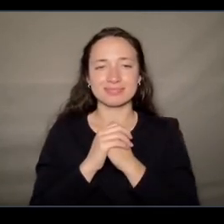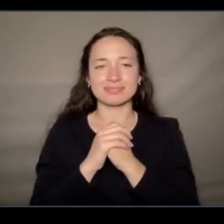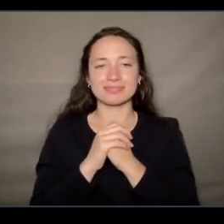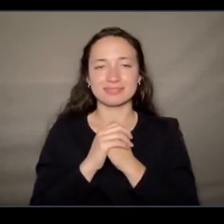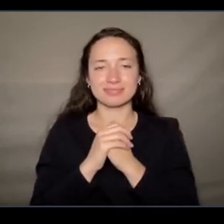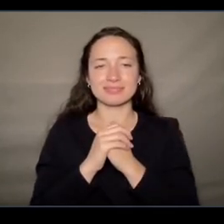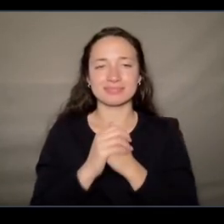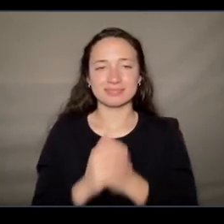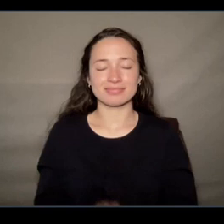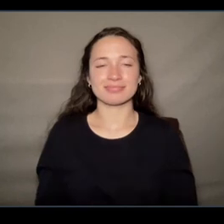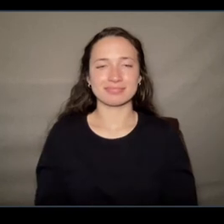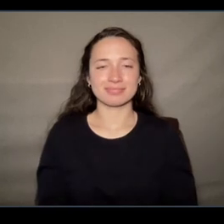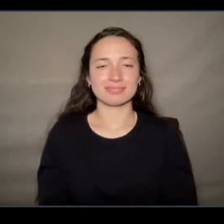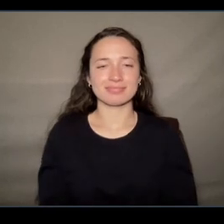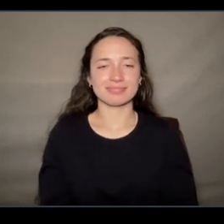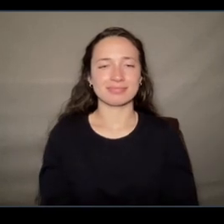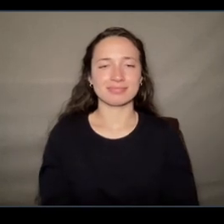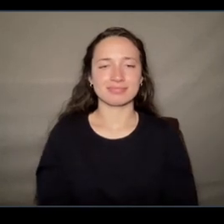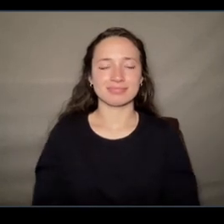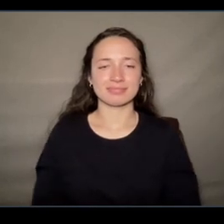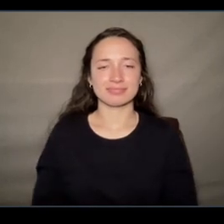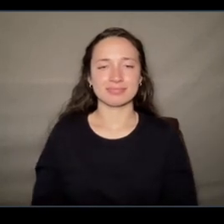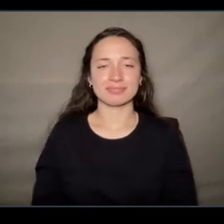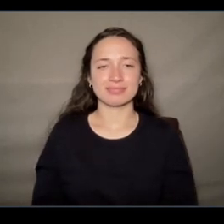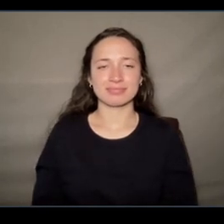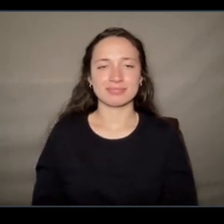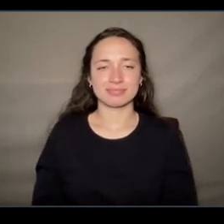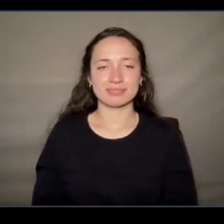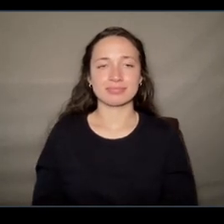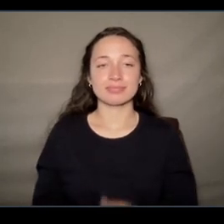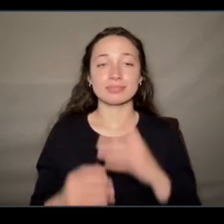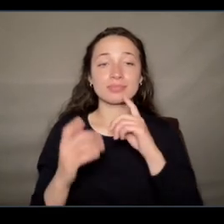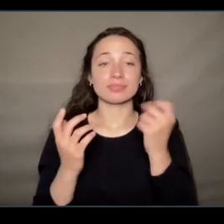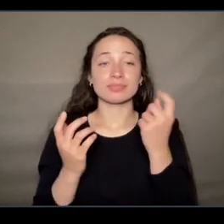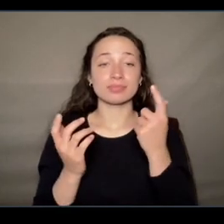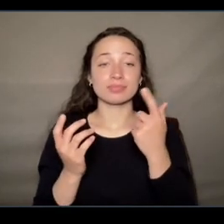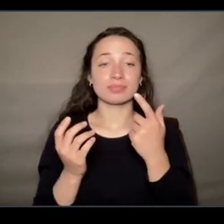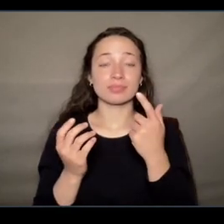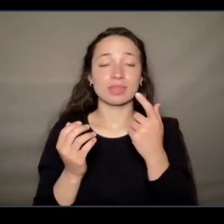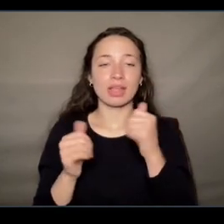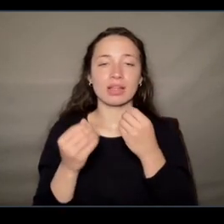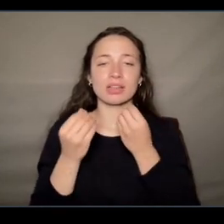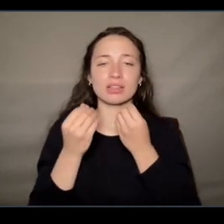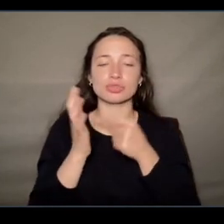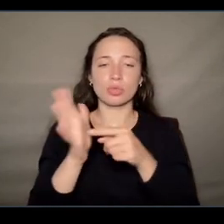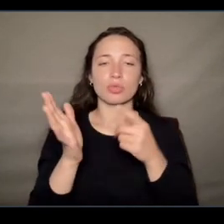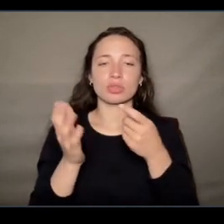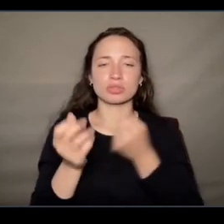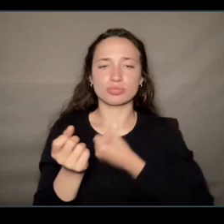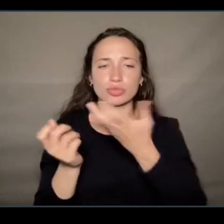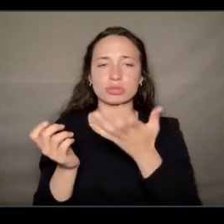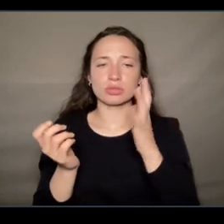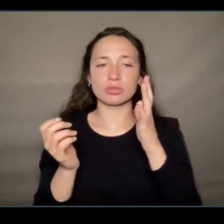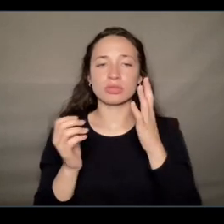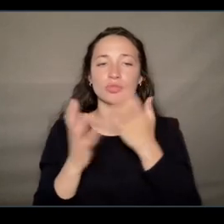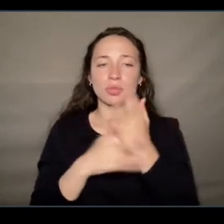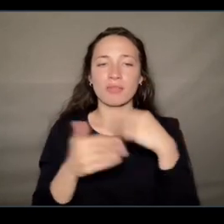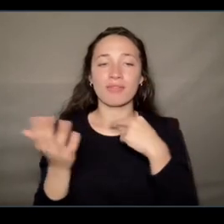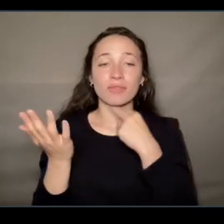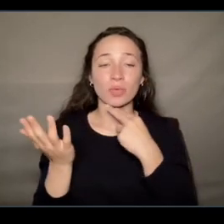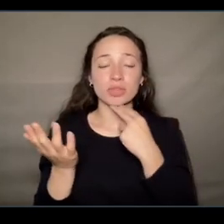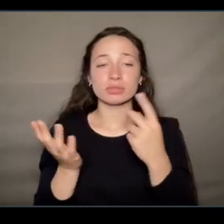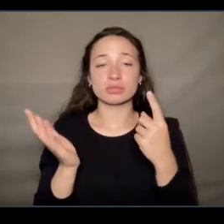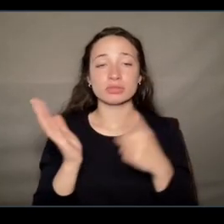it's showing me where to have some emphasis, but where I'm giving somehow expression by